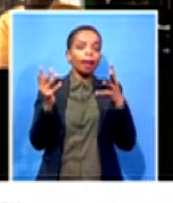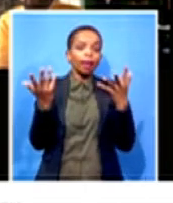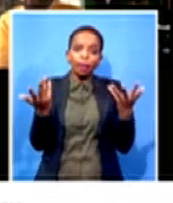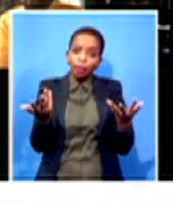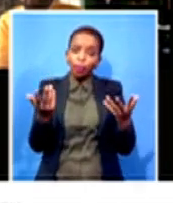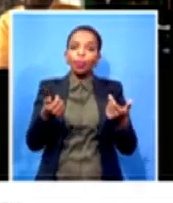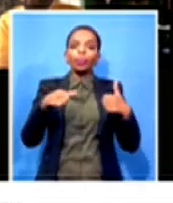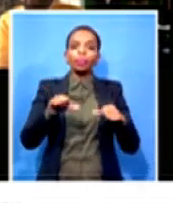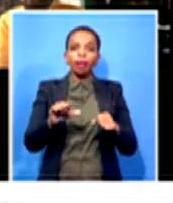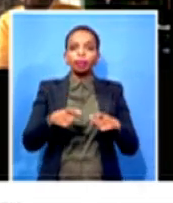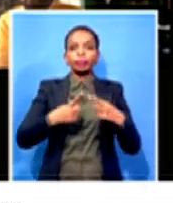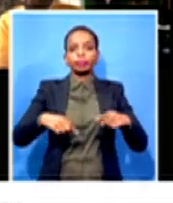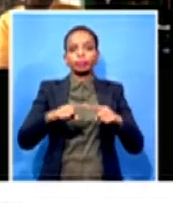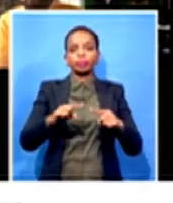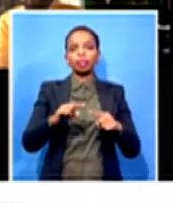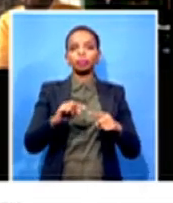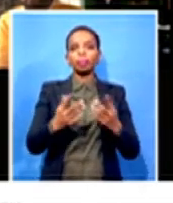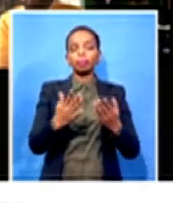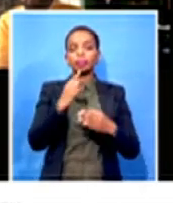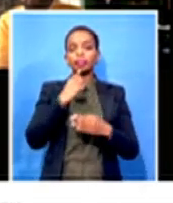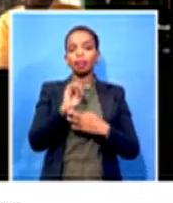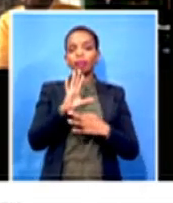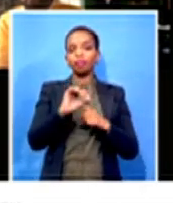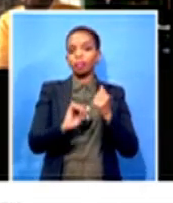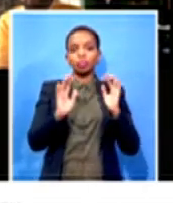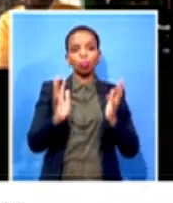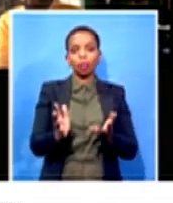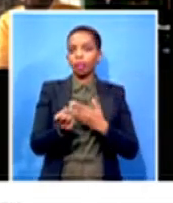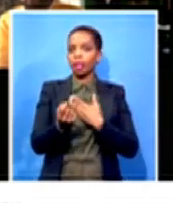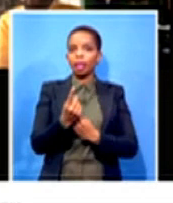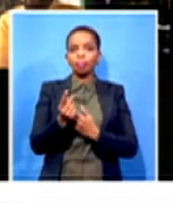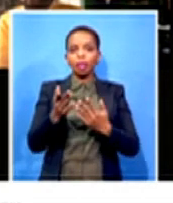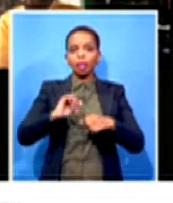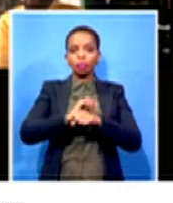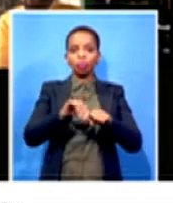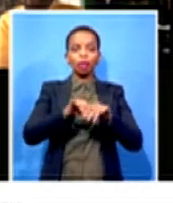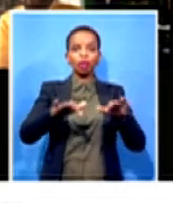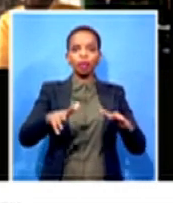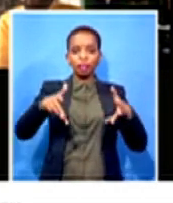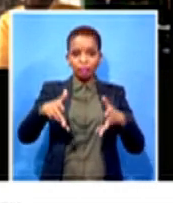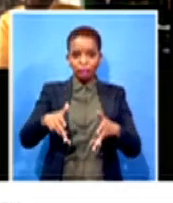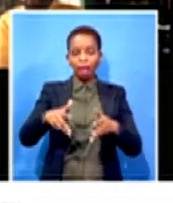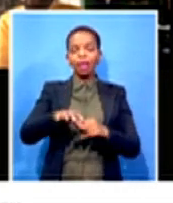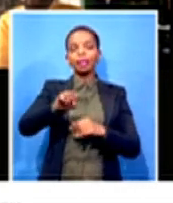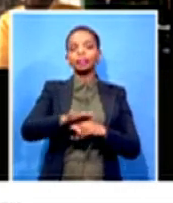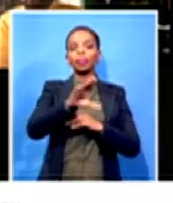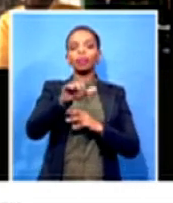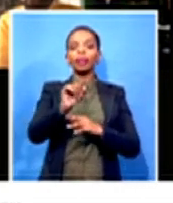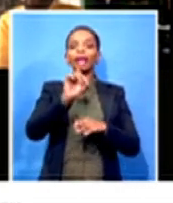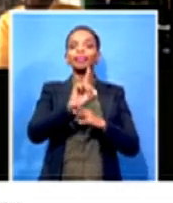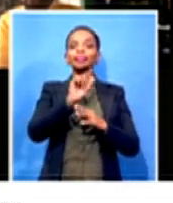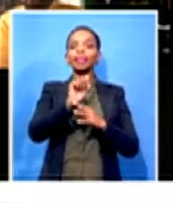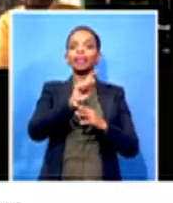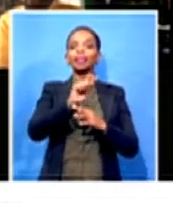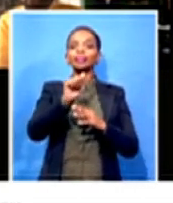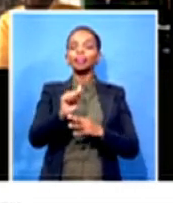very little data from Africa where there's a high burden of HIV and TB. So the simple answer is, unfortunately, from